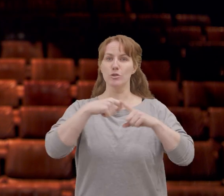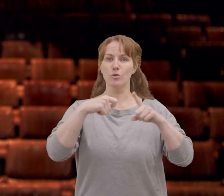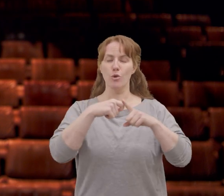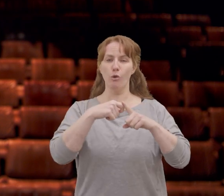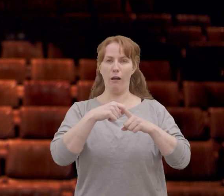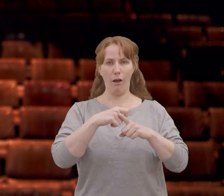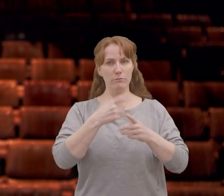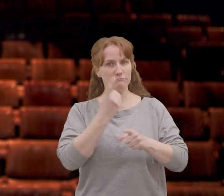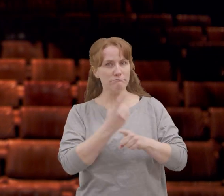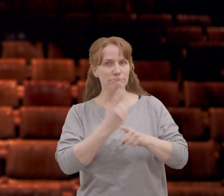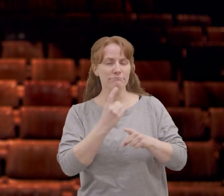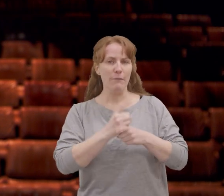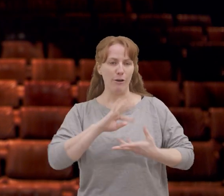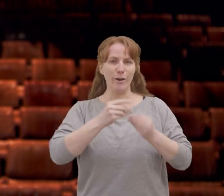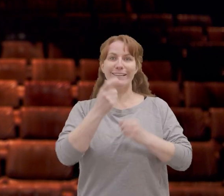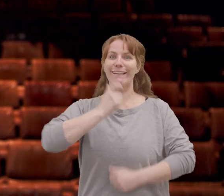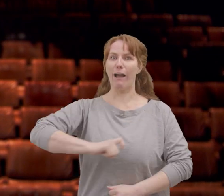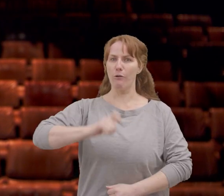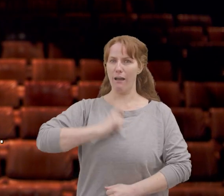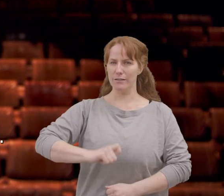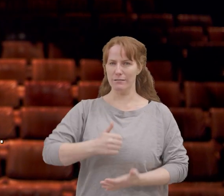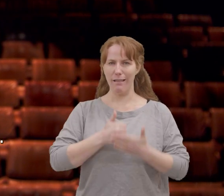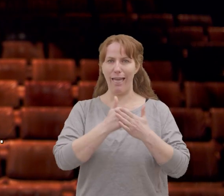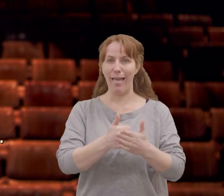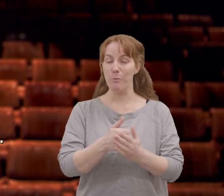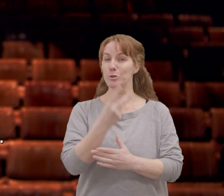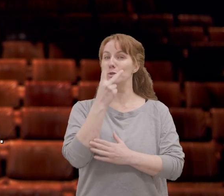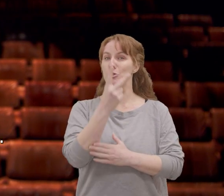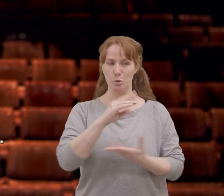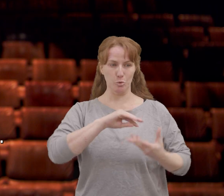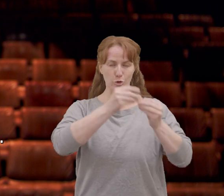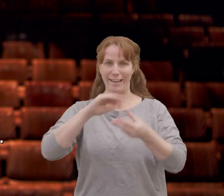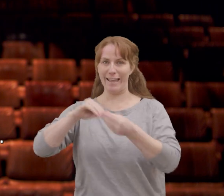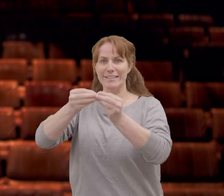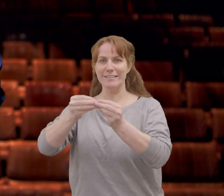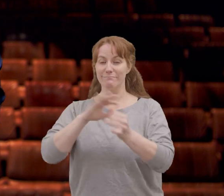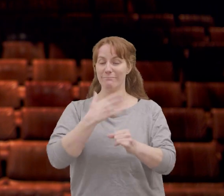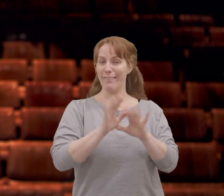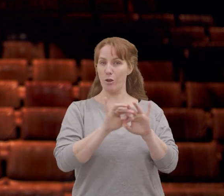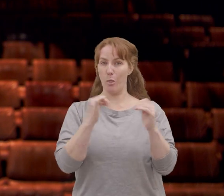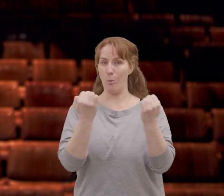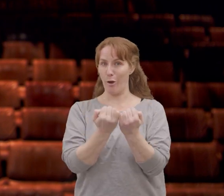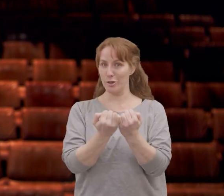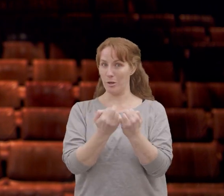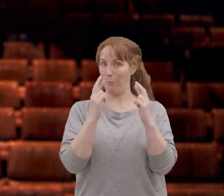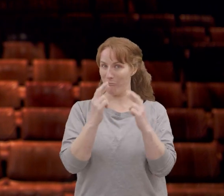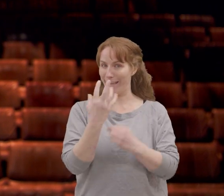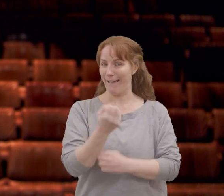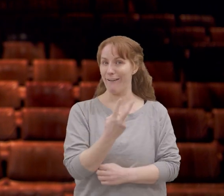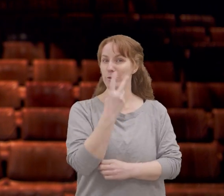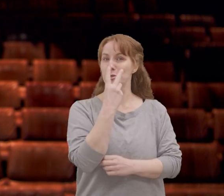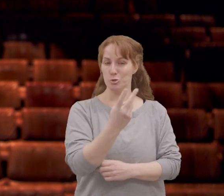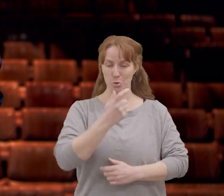Tife Kusoro is going to talk to you about creating characters and help you to create 2 of your own. By the end of this session, you should have created 2